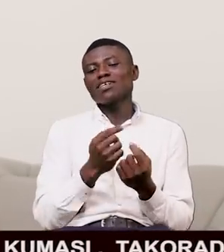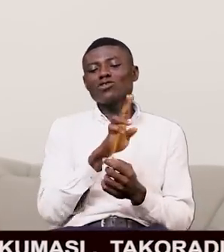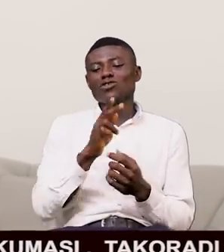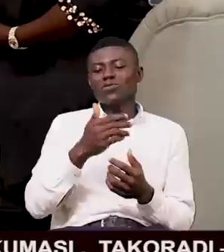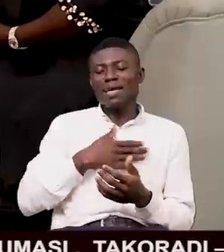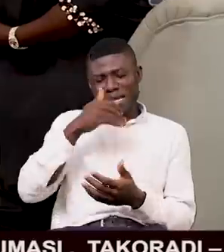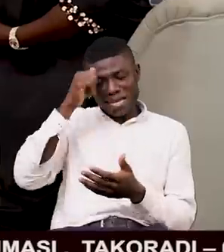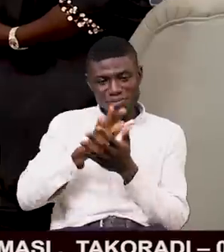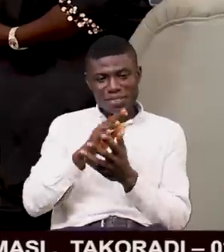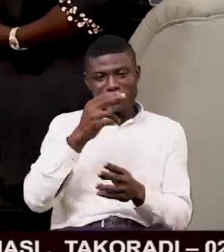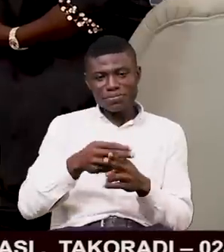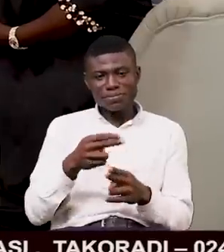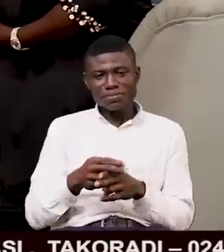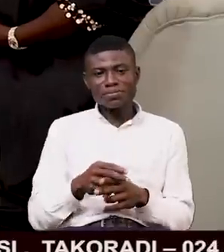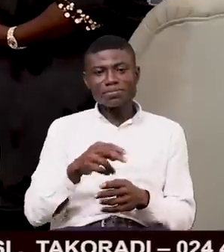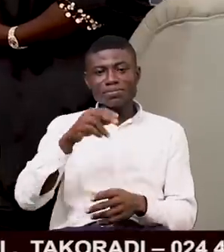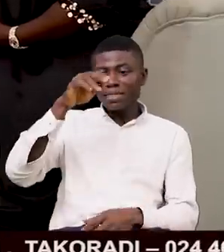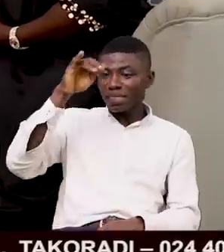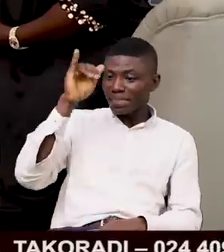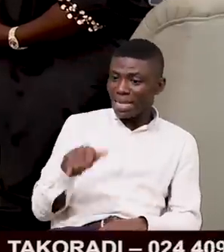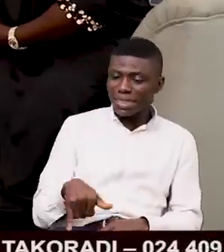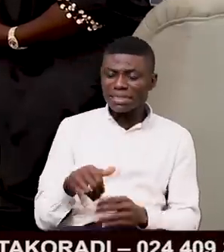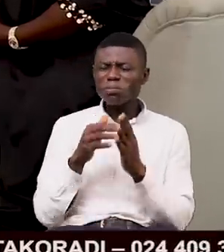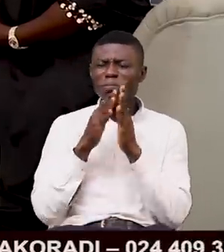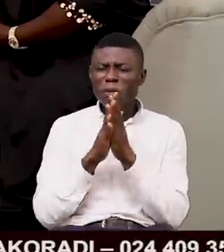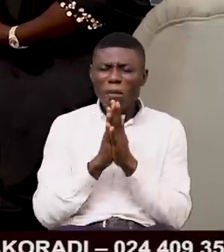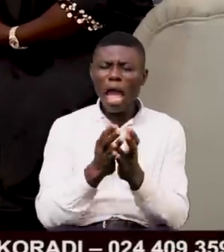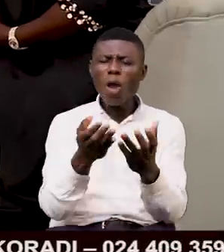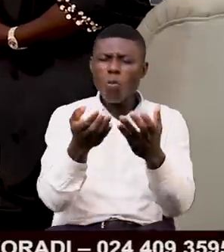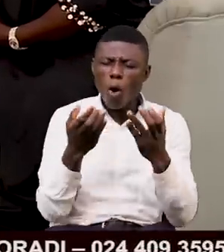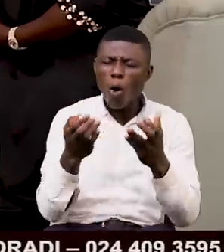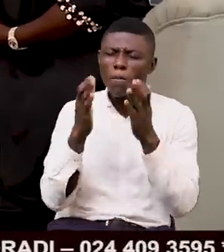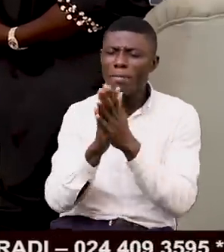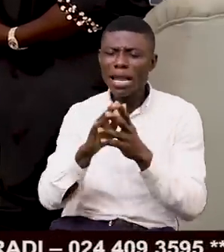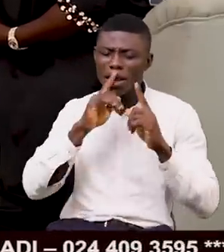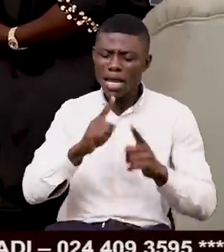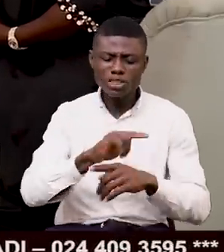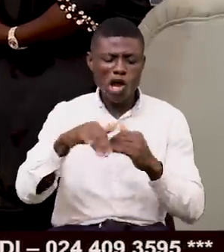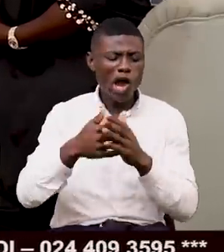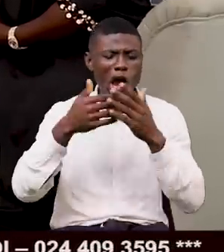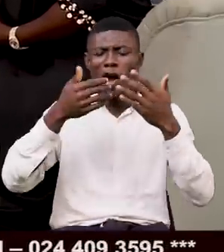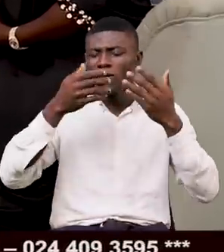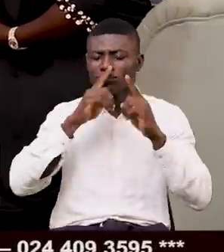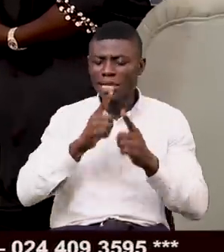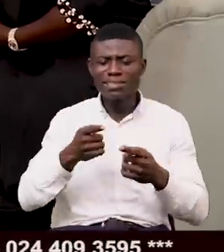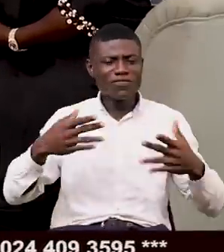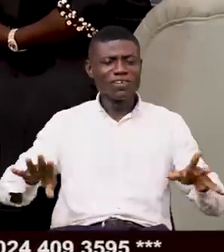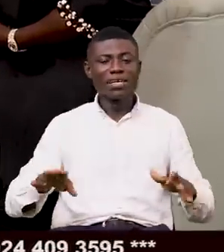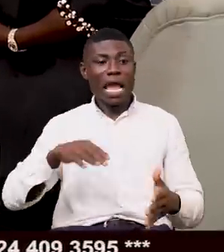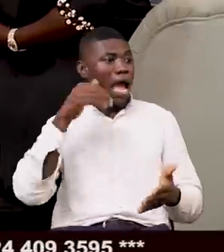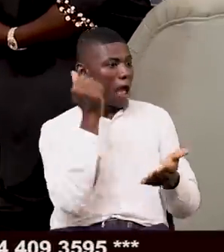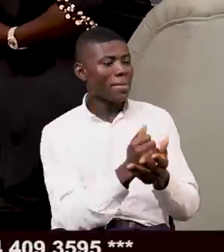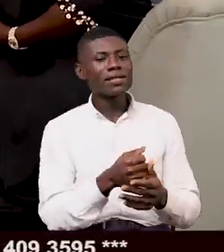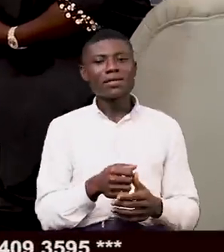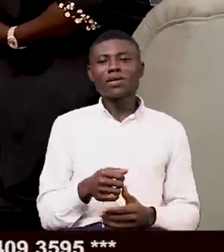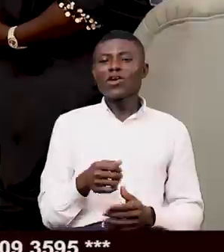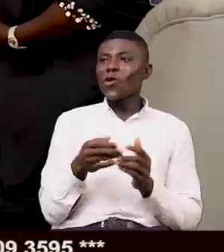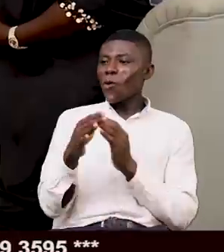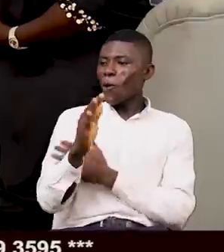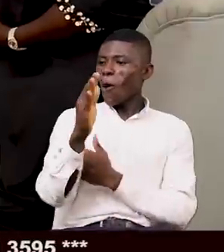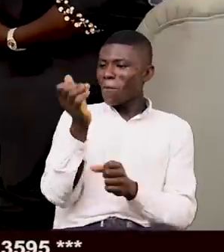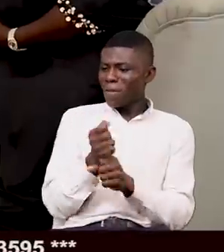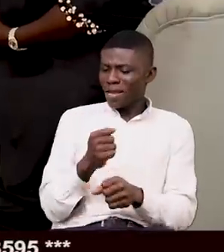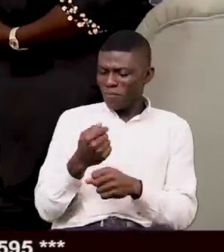Enoch. And that desperate prayer, yes, was answered. Amen. Yes, because it was. Because why me ye